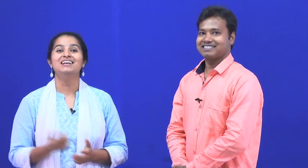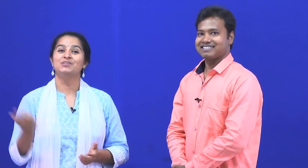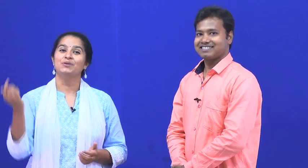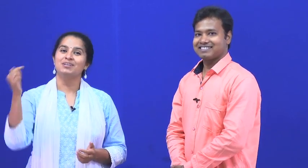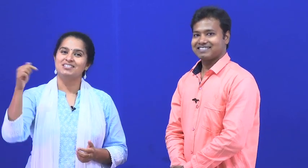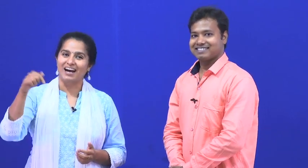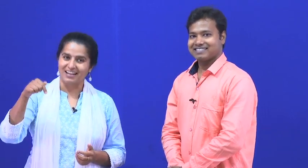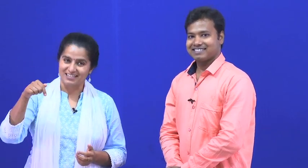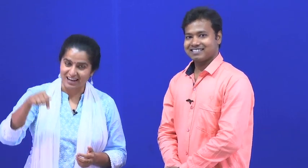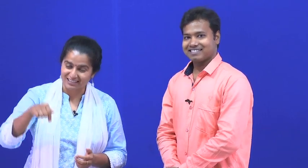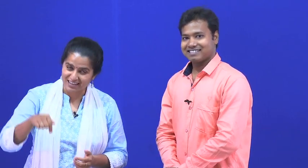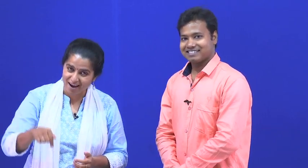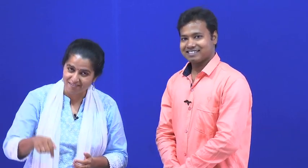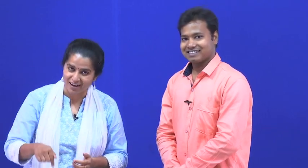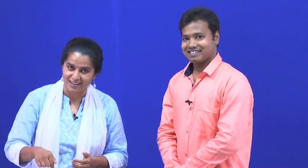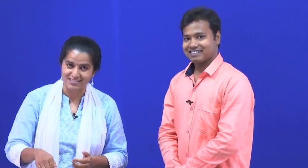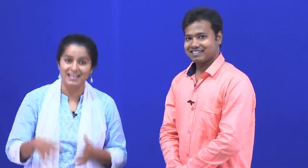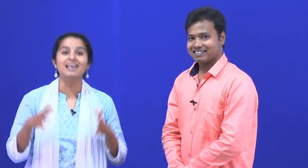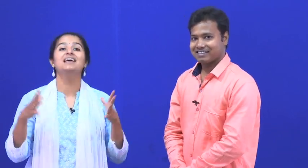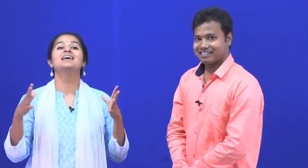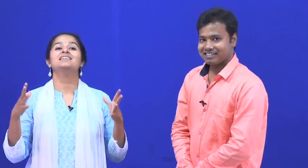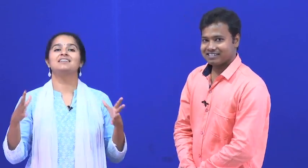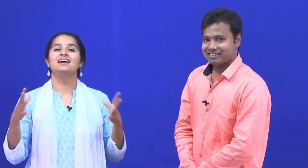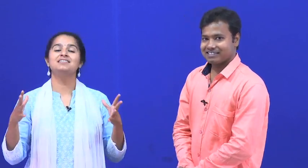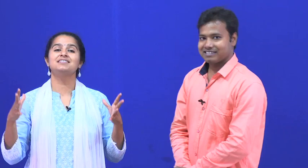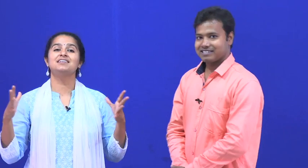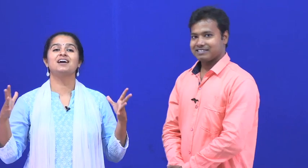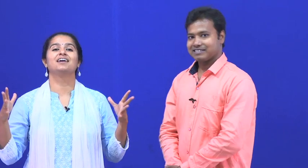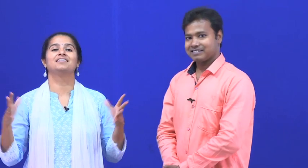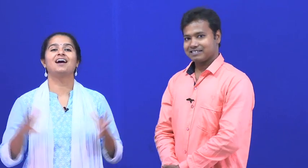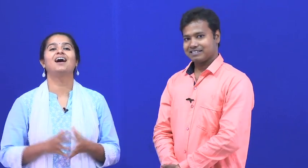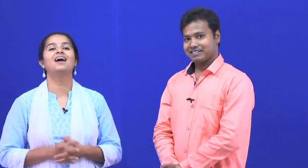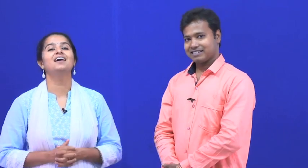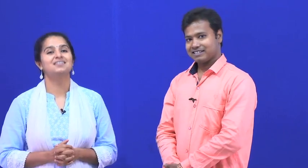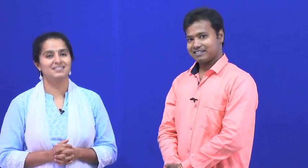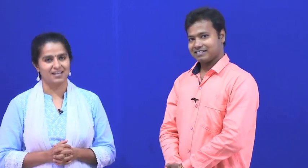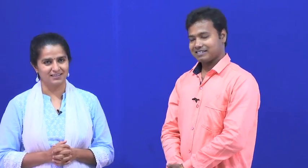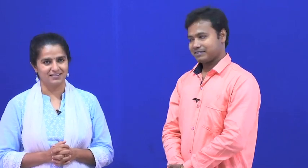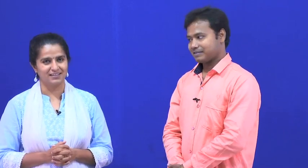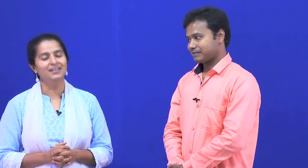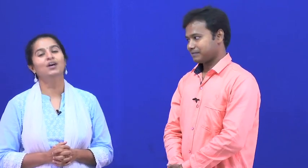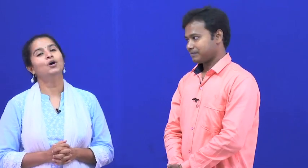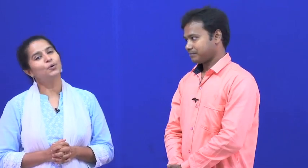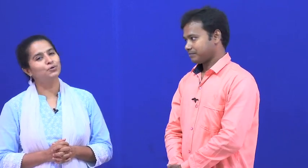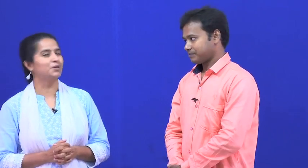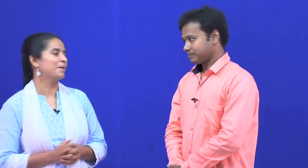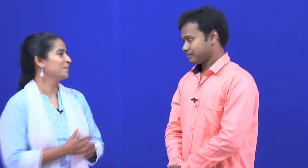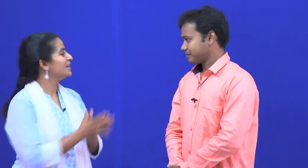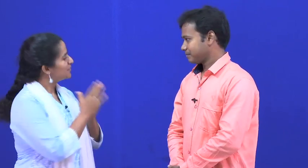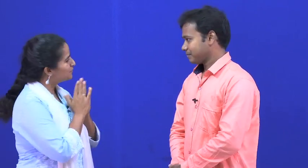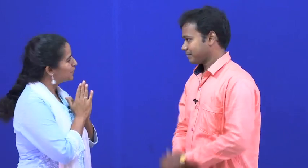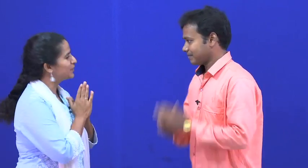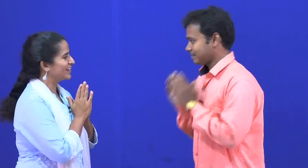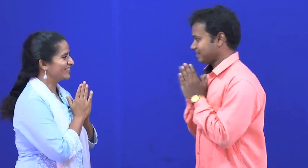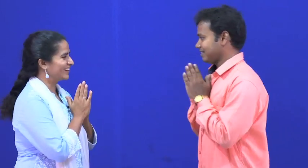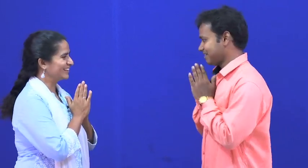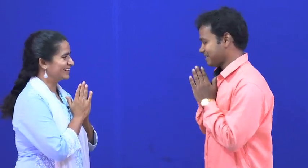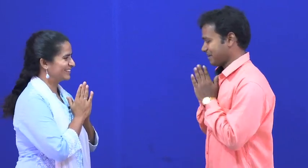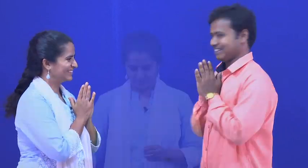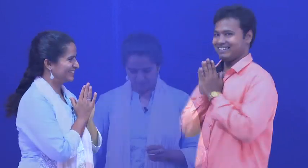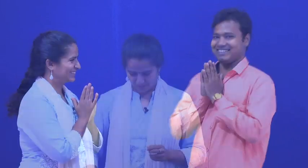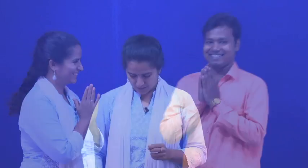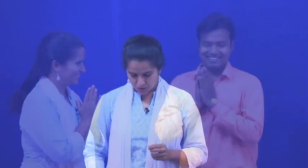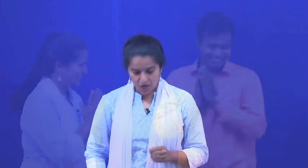Okay. So chhatravase sahasra chhatraha santi. Uttamam. Bahu